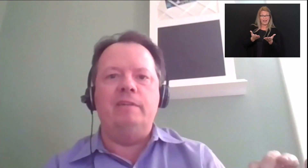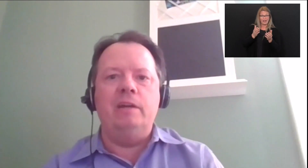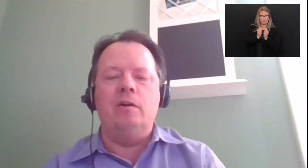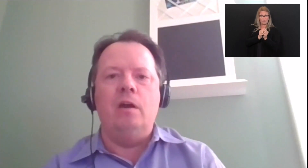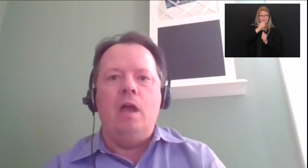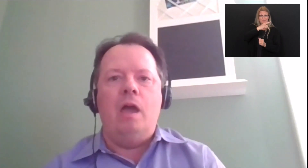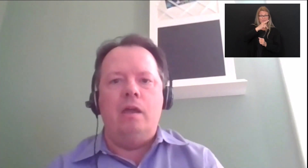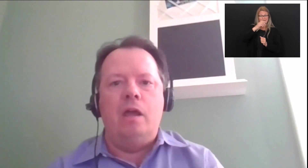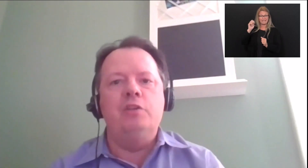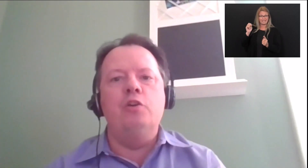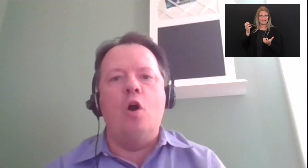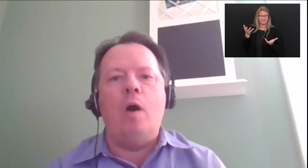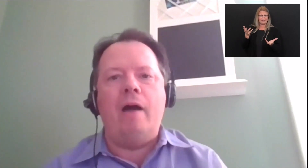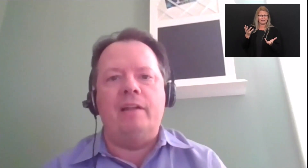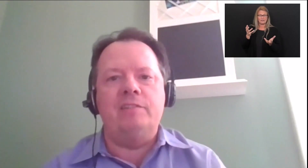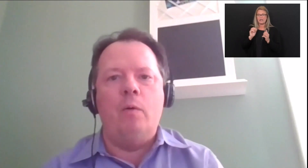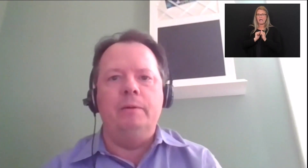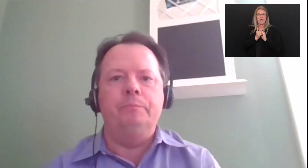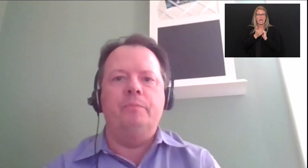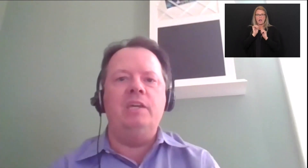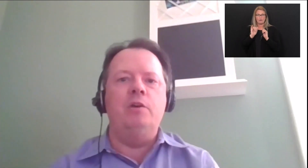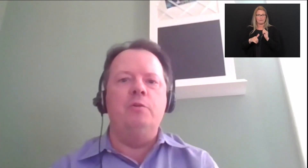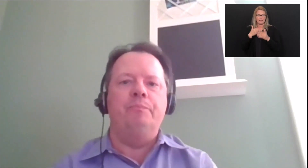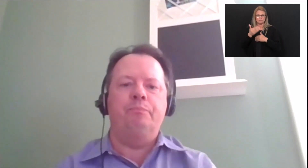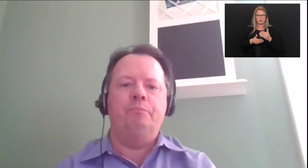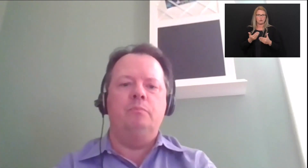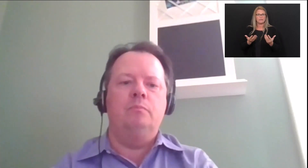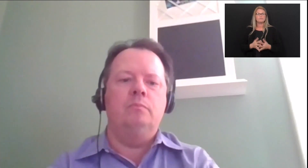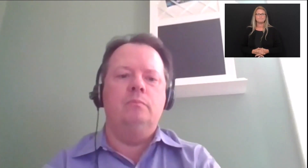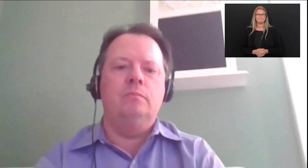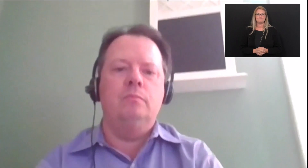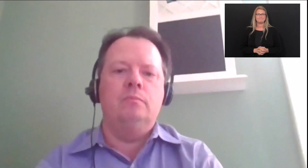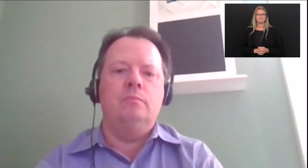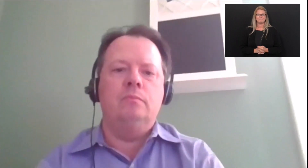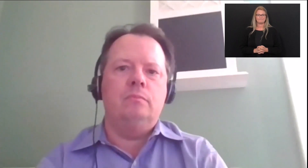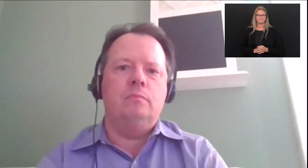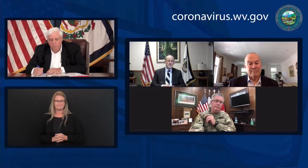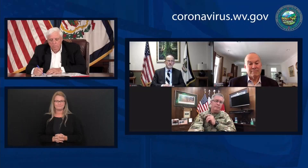protective gear? And do you know how that's going? Thank you.